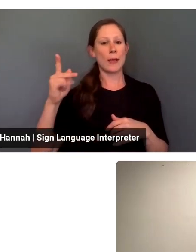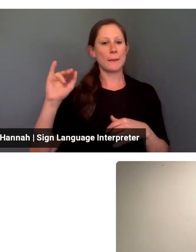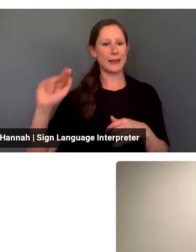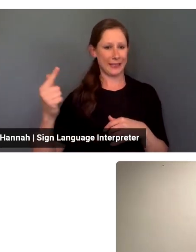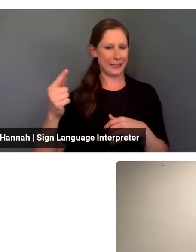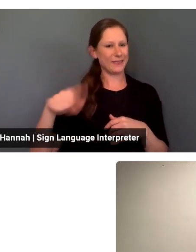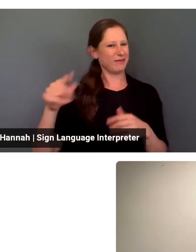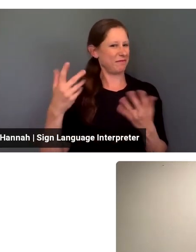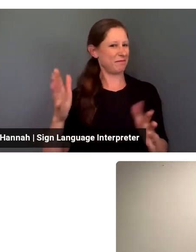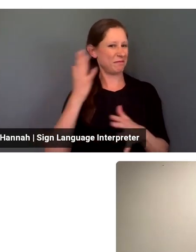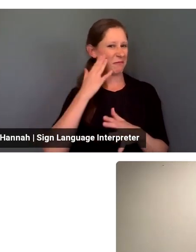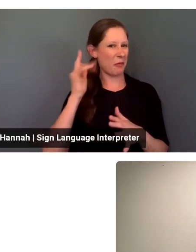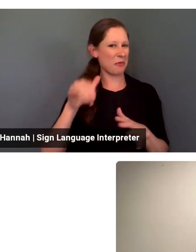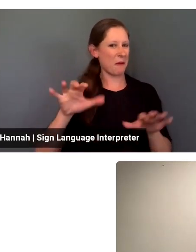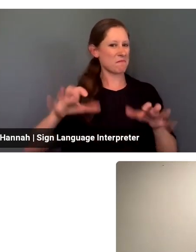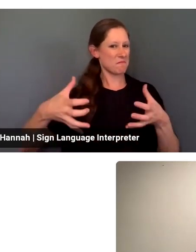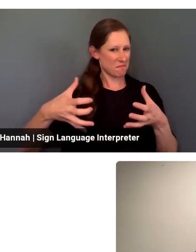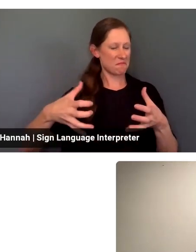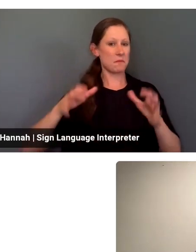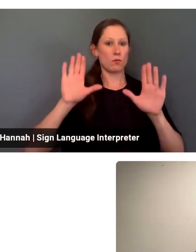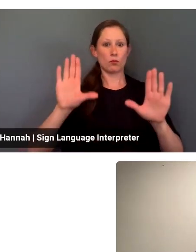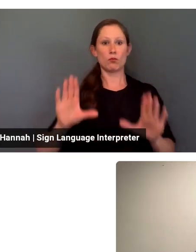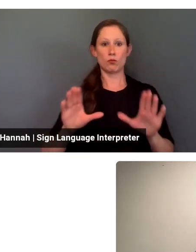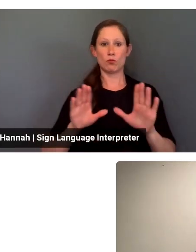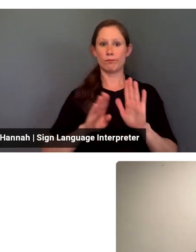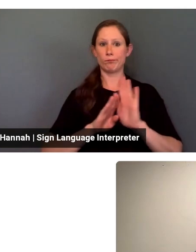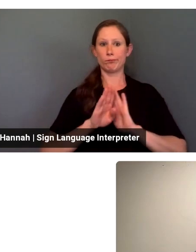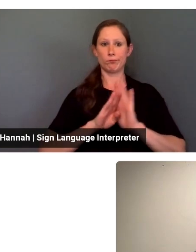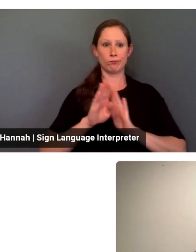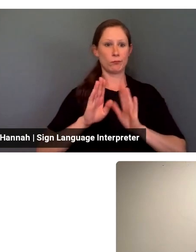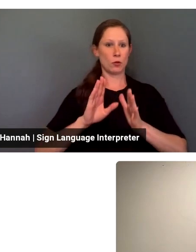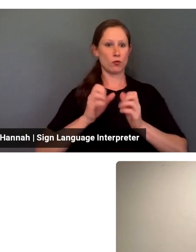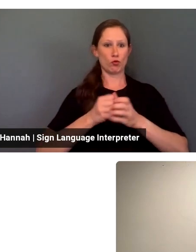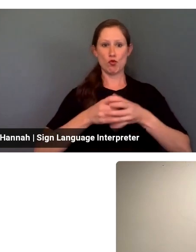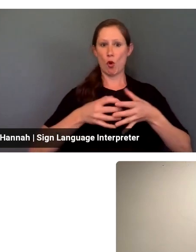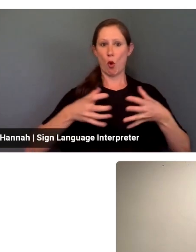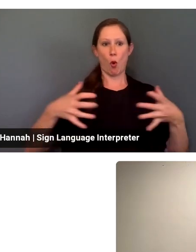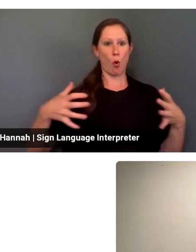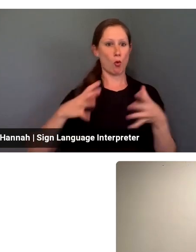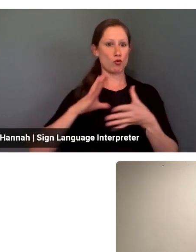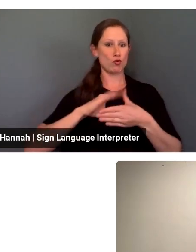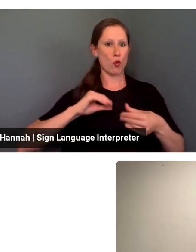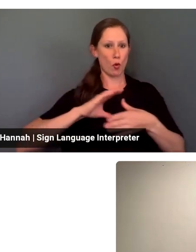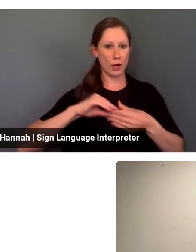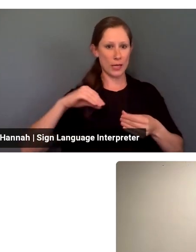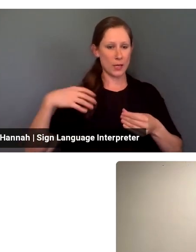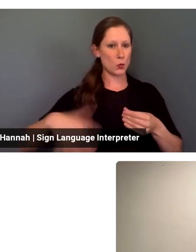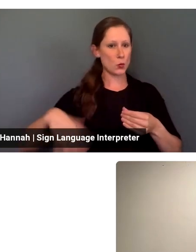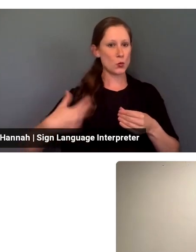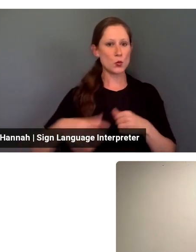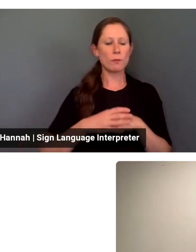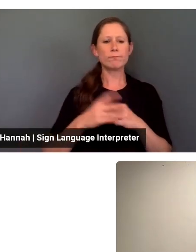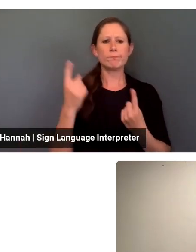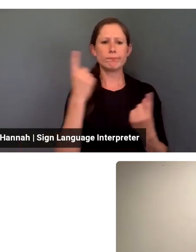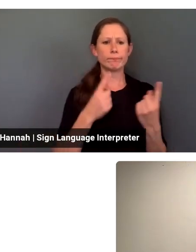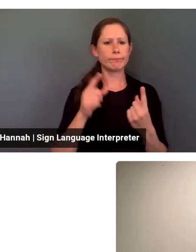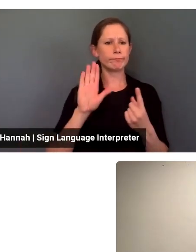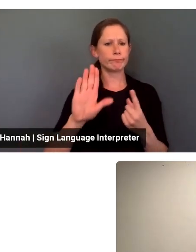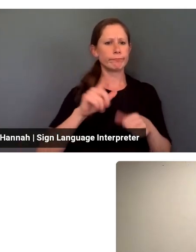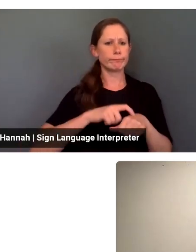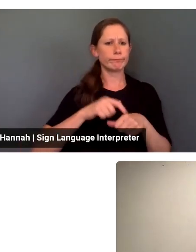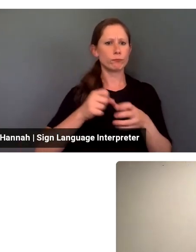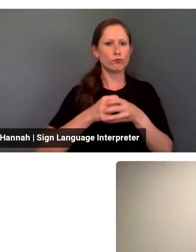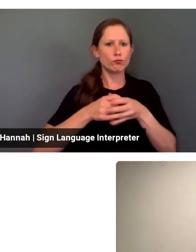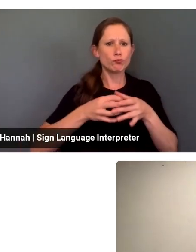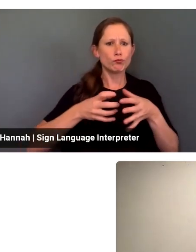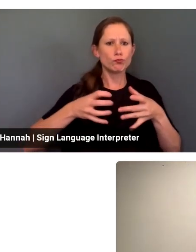just a fantastic growth story. So thinking about going through that period of growth, how did